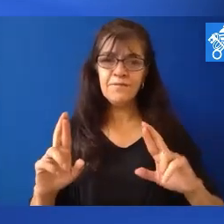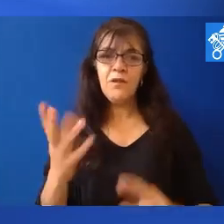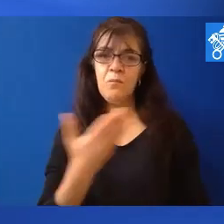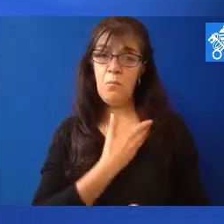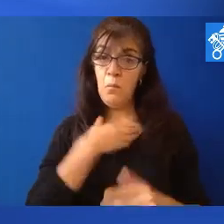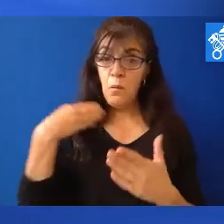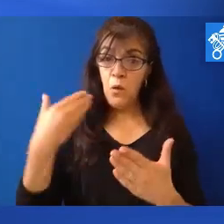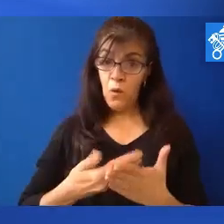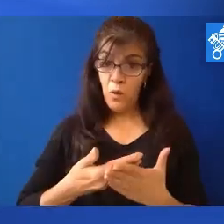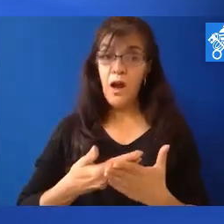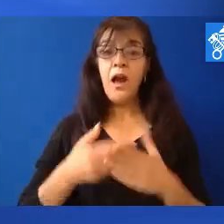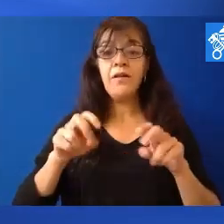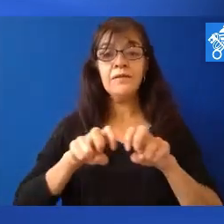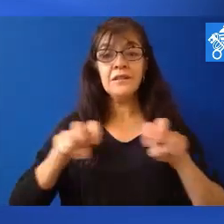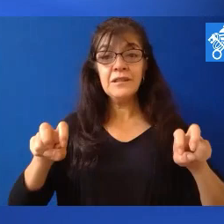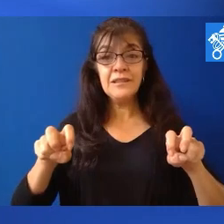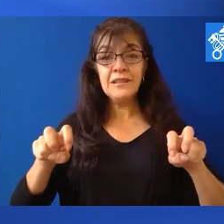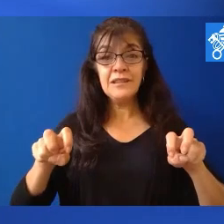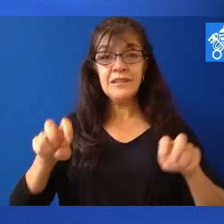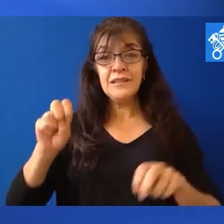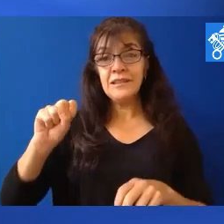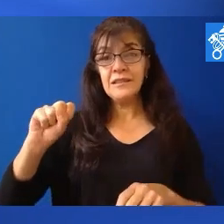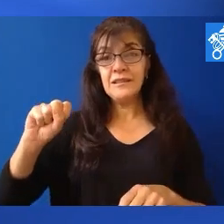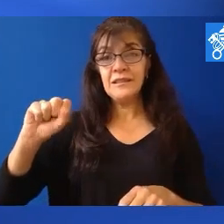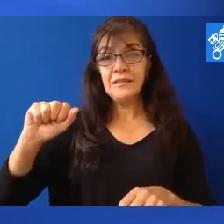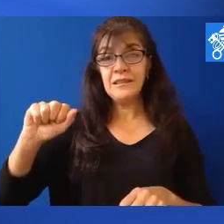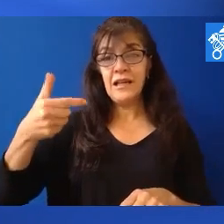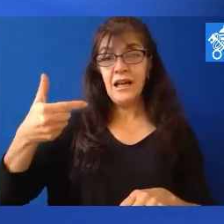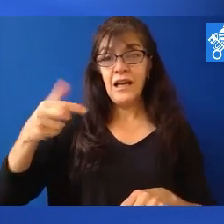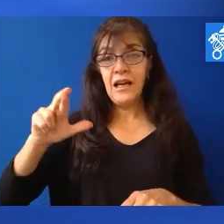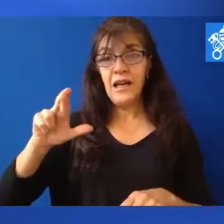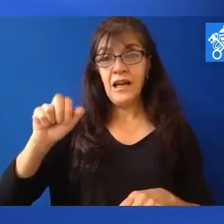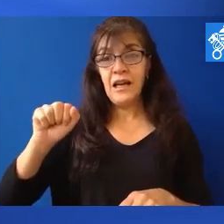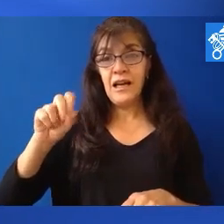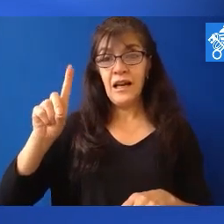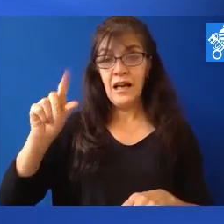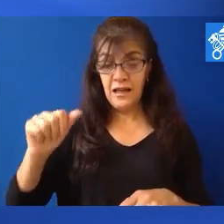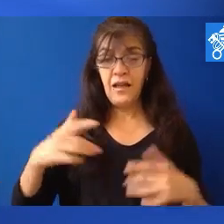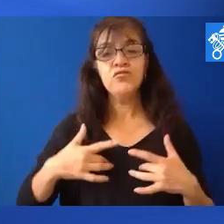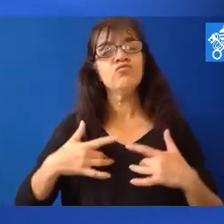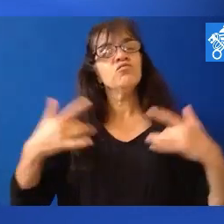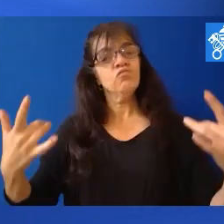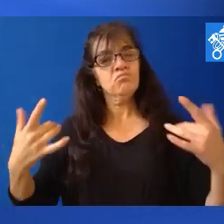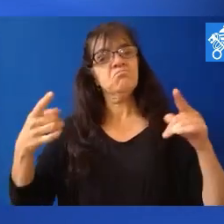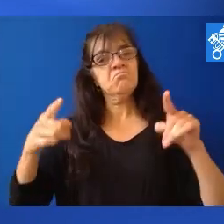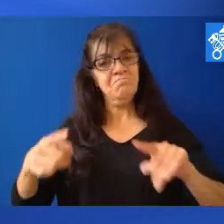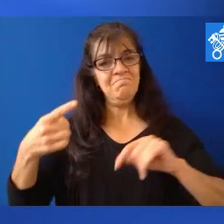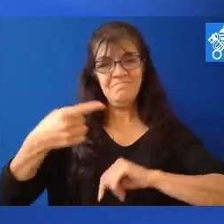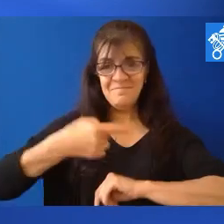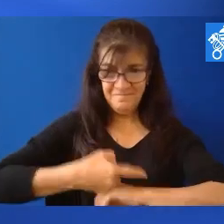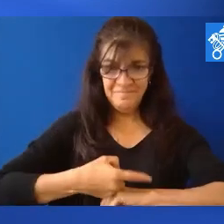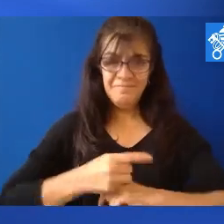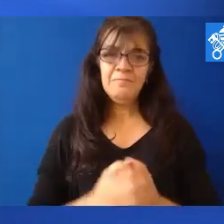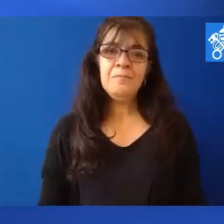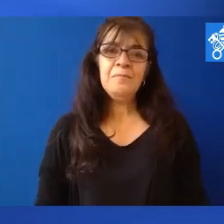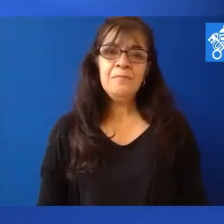ourselves as the Pope has arrived at the stage, the Sagrada, where the events of today